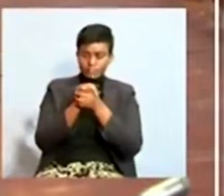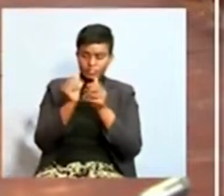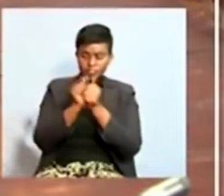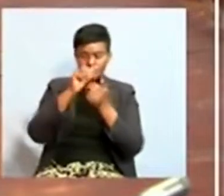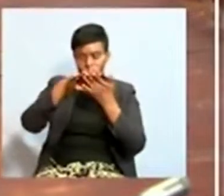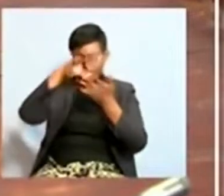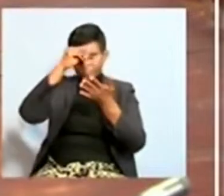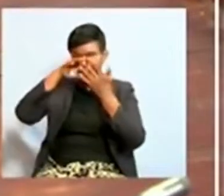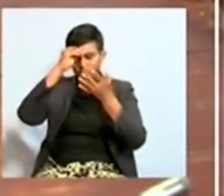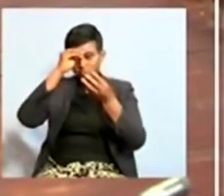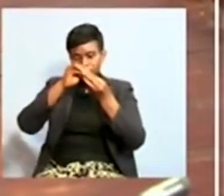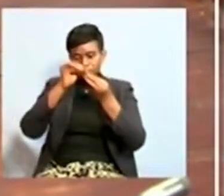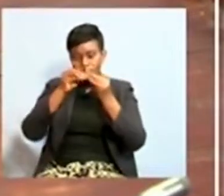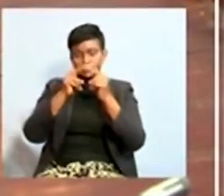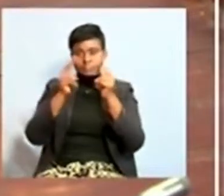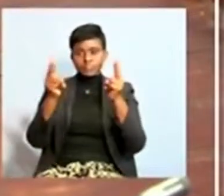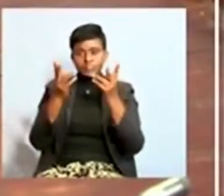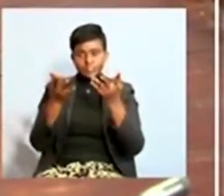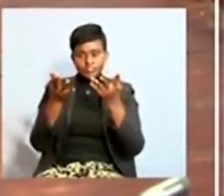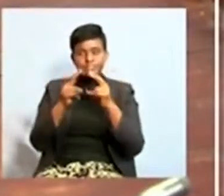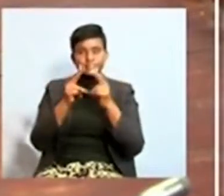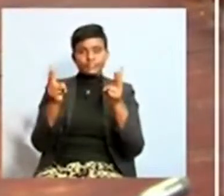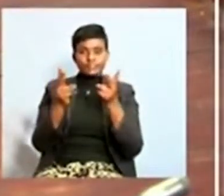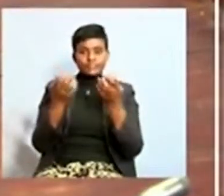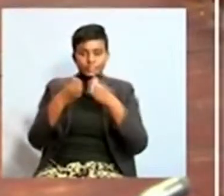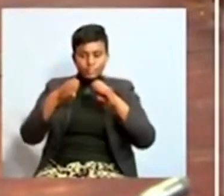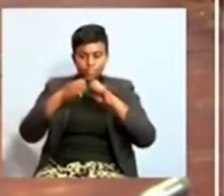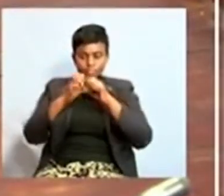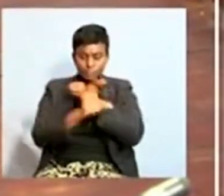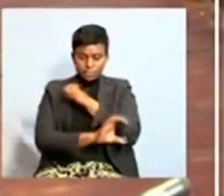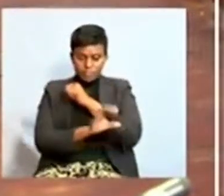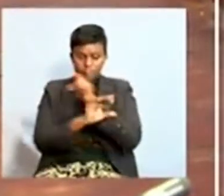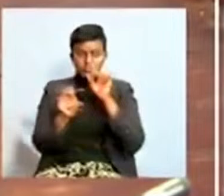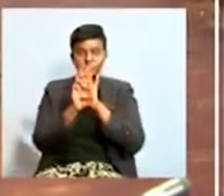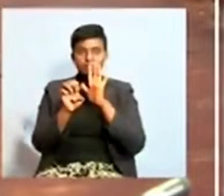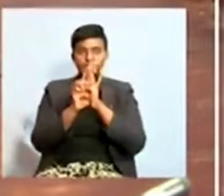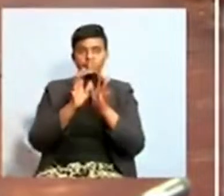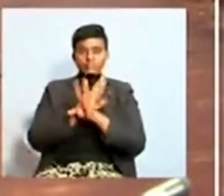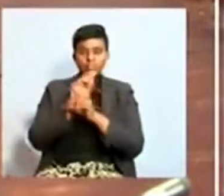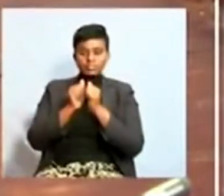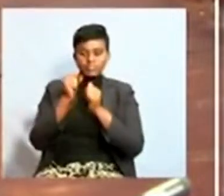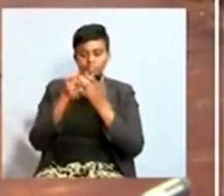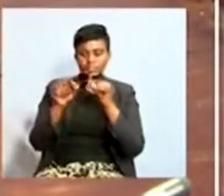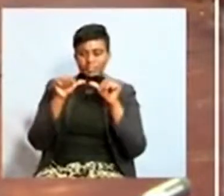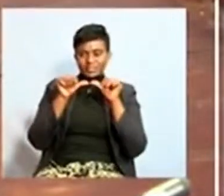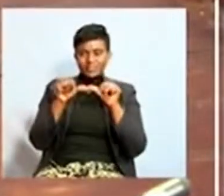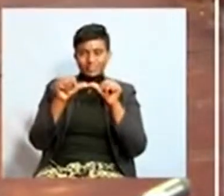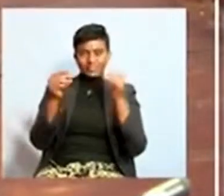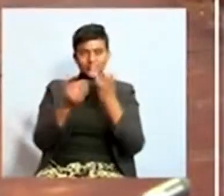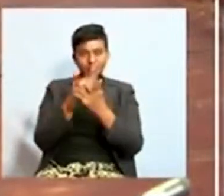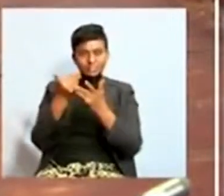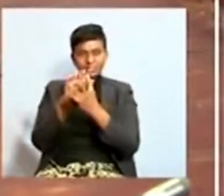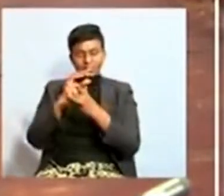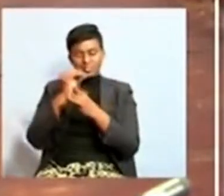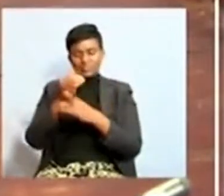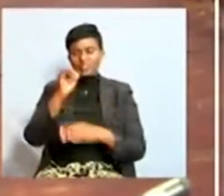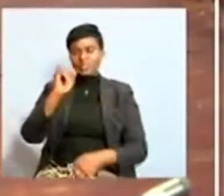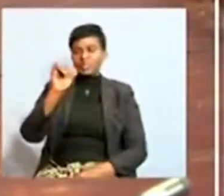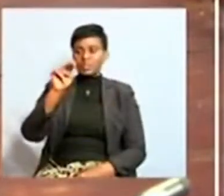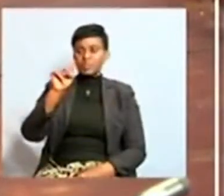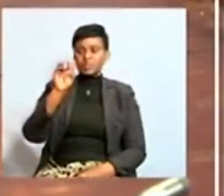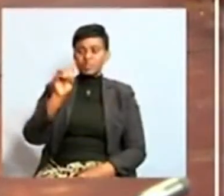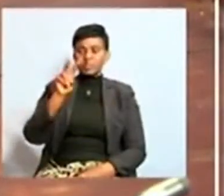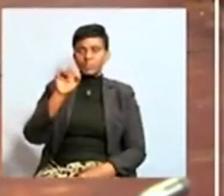learning. So that even a country like Zambia, which is probably still very new or a novice to